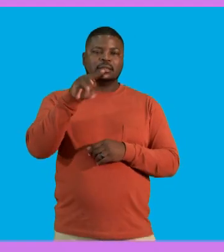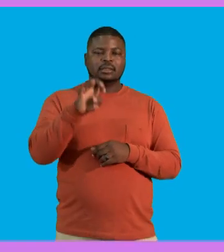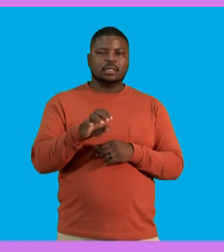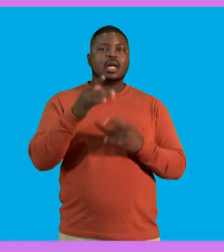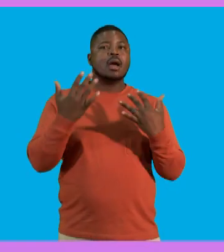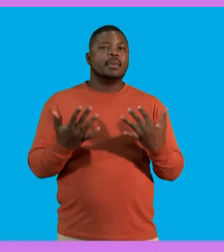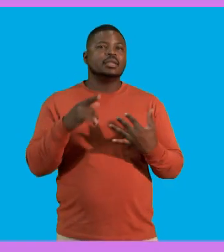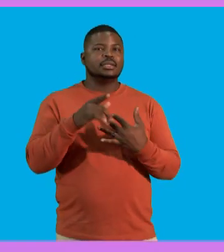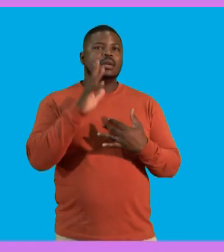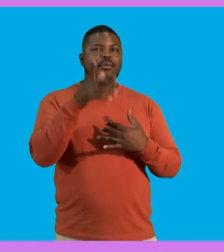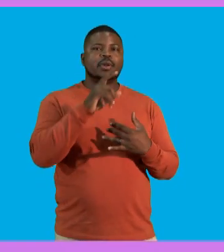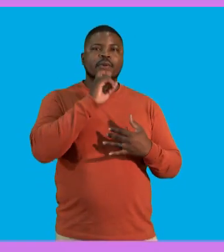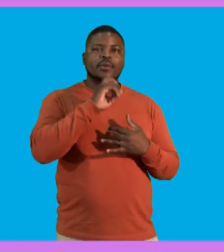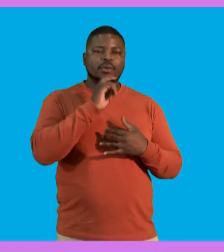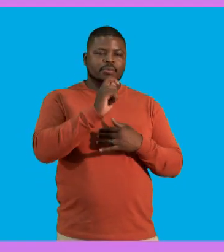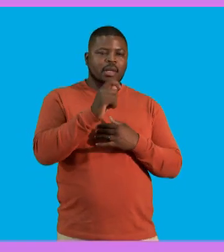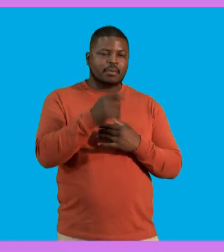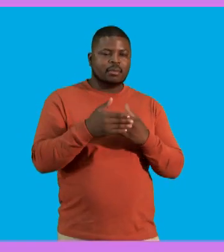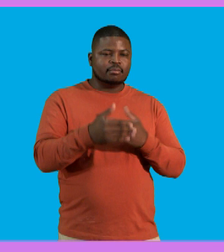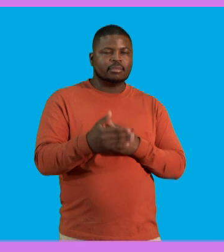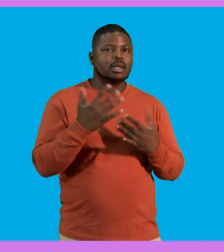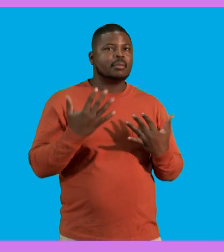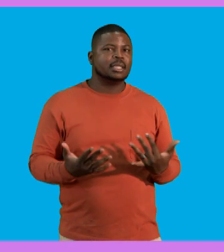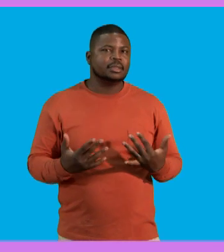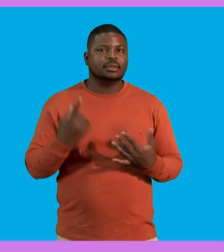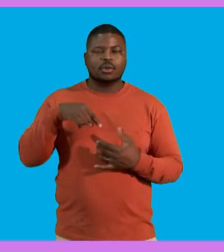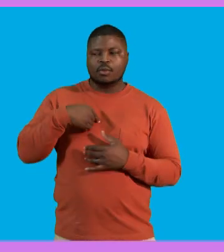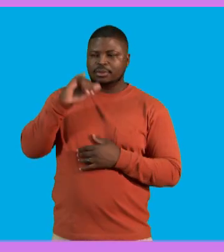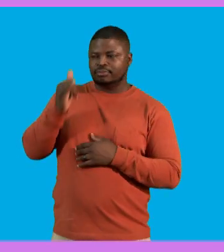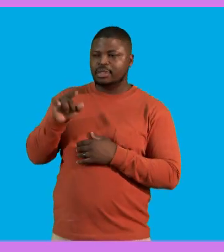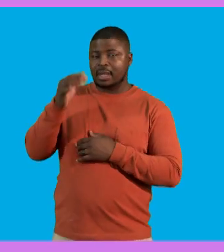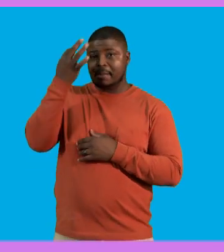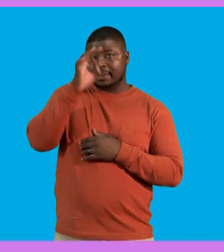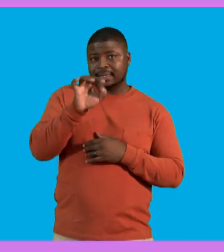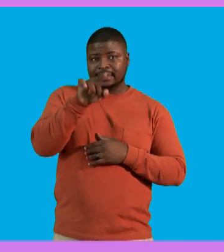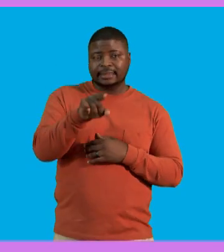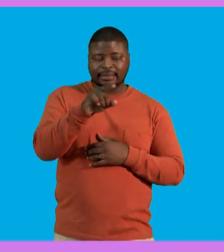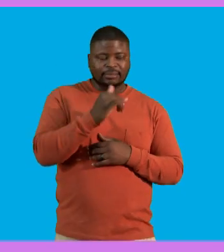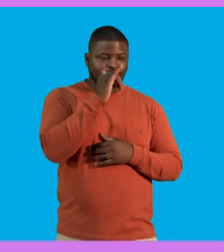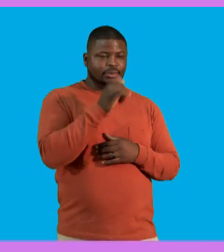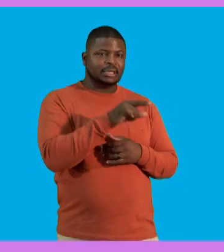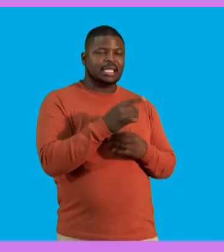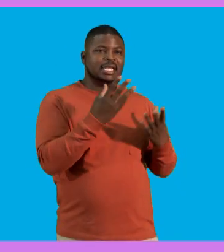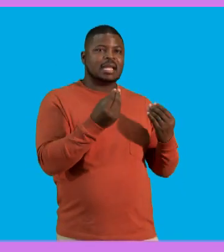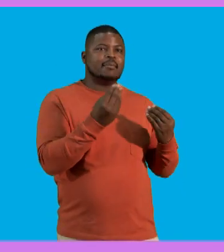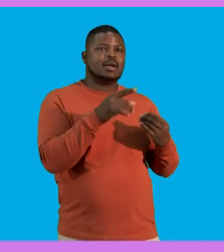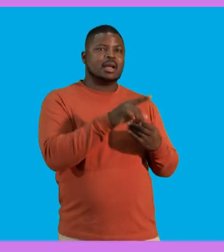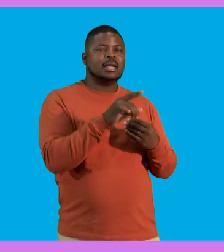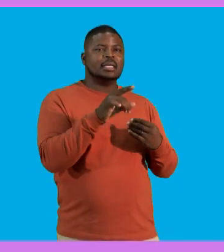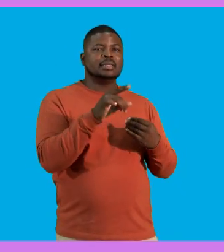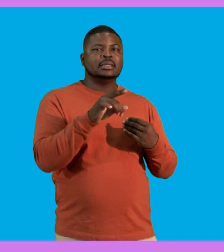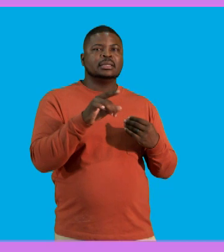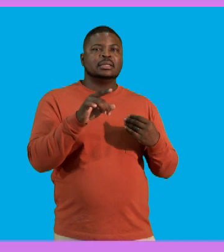will Zain pay for using 50 minutes on prepaid? We go to our minutes, we check. We don't have our numbers,